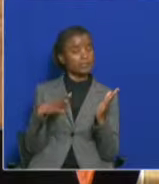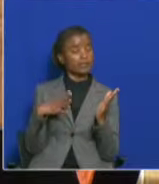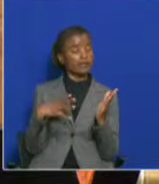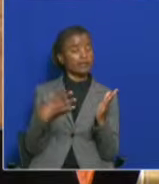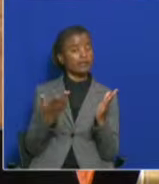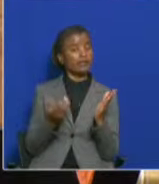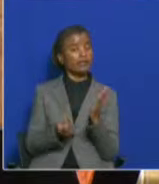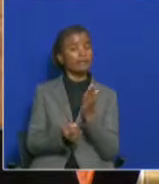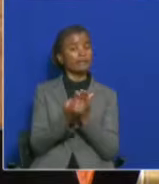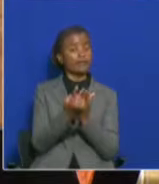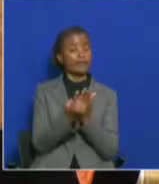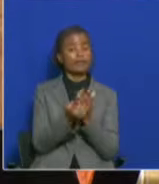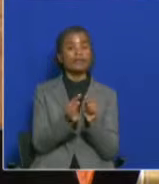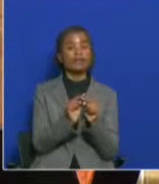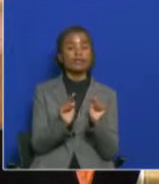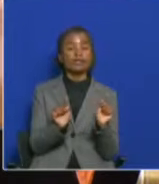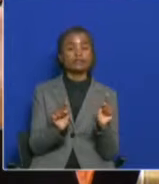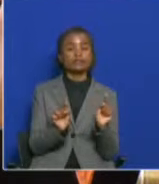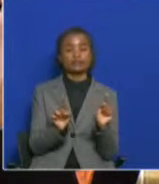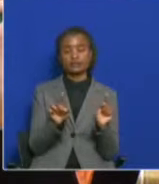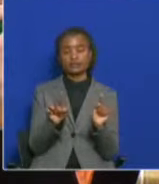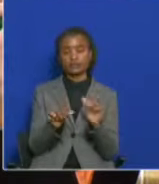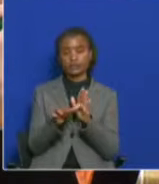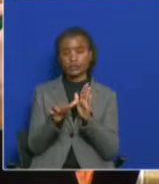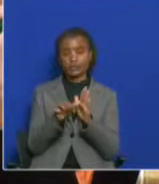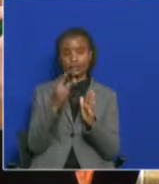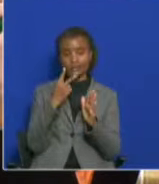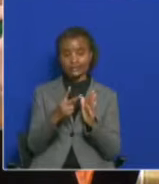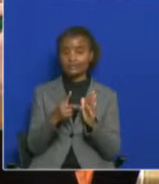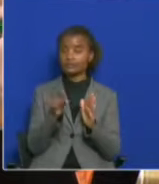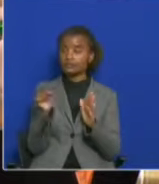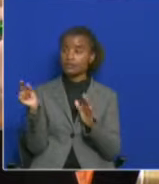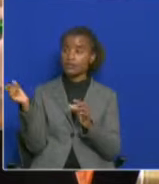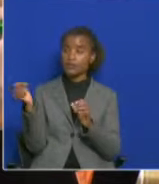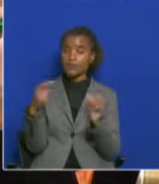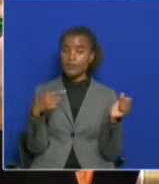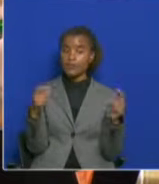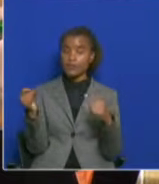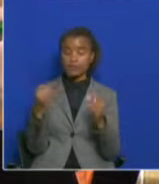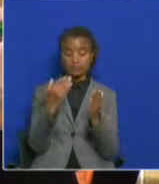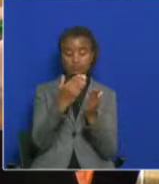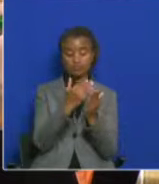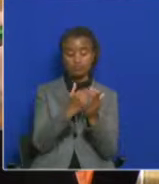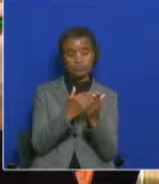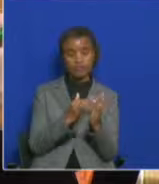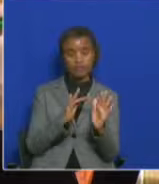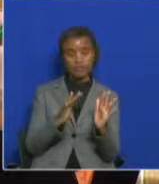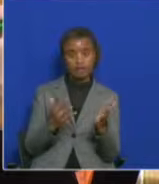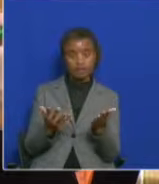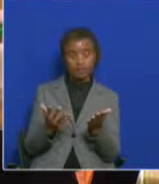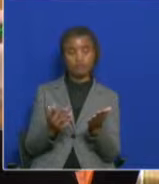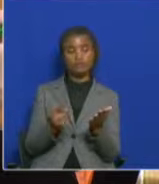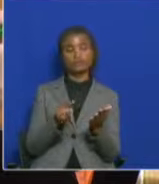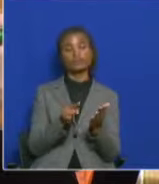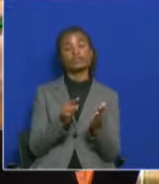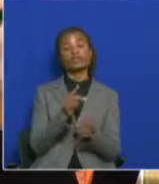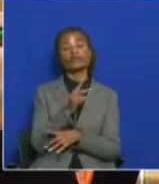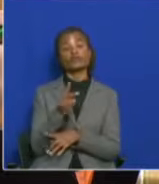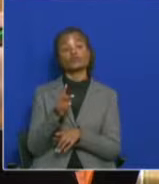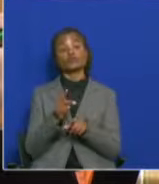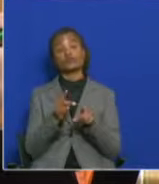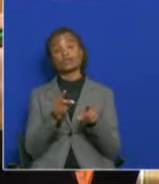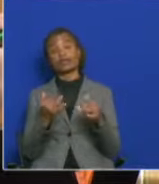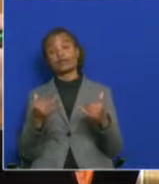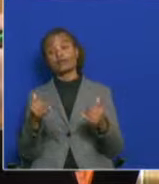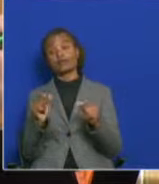need to see these engagements. And so it's linked to Commissioner Beloy's question is, you know, what do we make of this? Is it just this